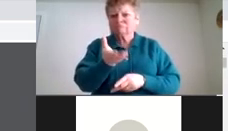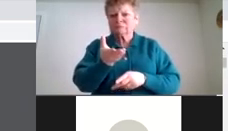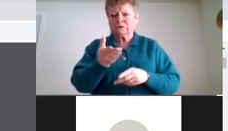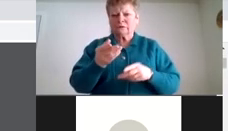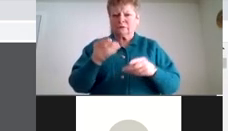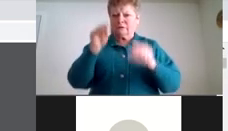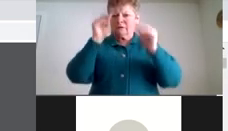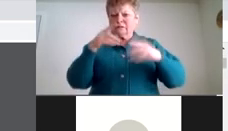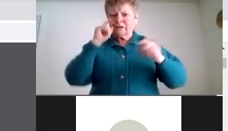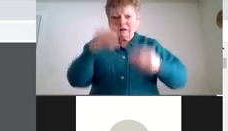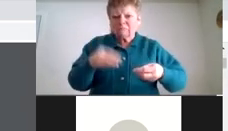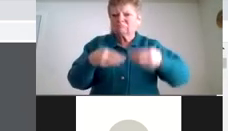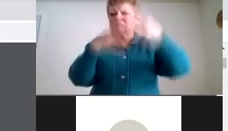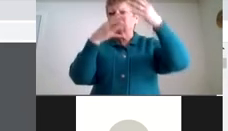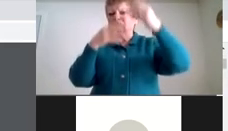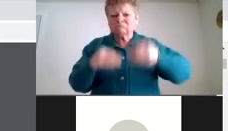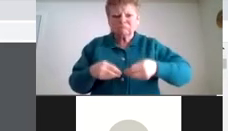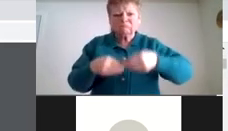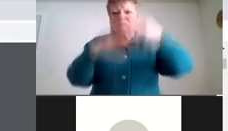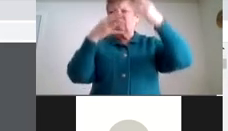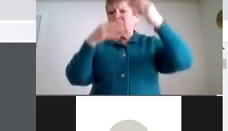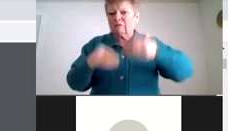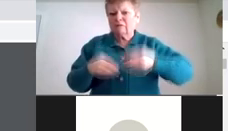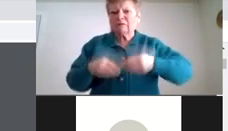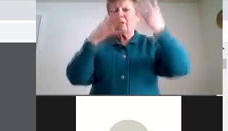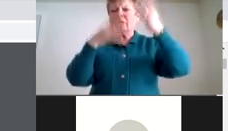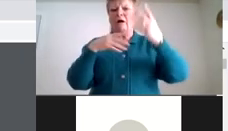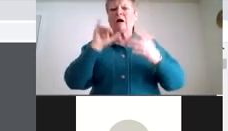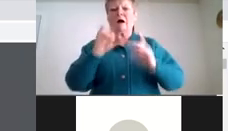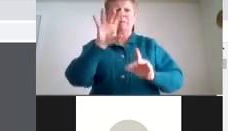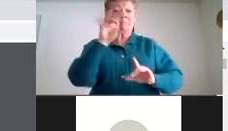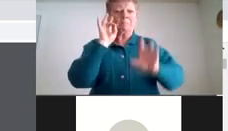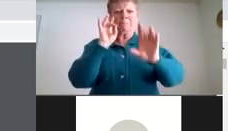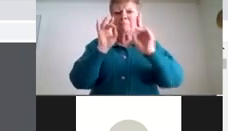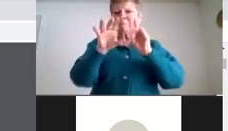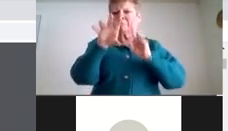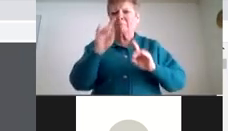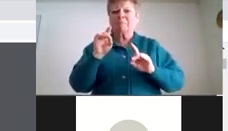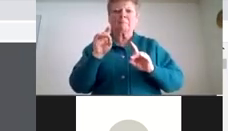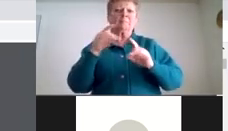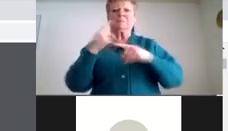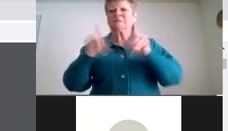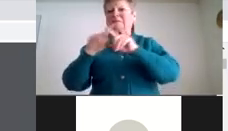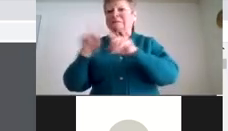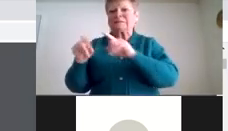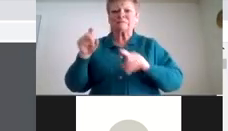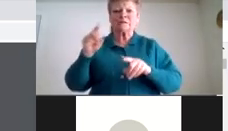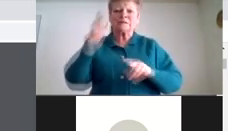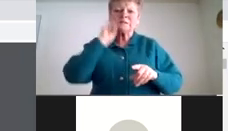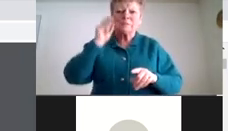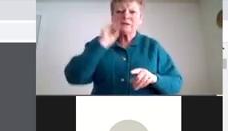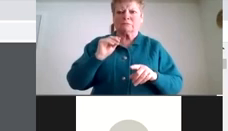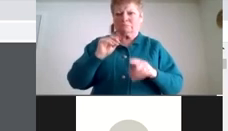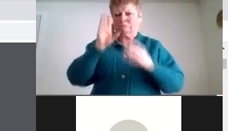teachers can go through this grade by grade and identify a series of learning experiences to support learning. And for example, grade 2 about learning